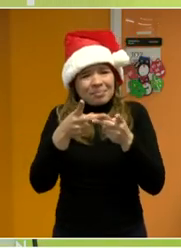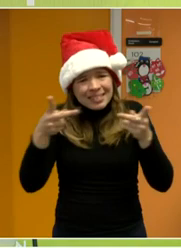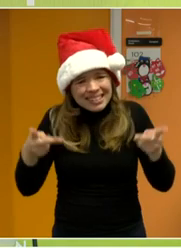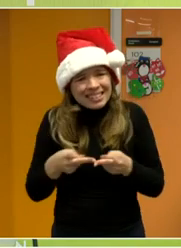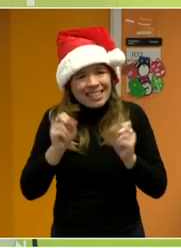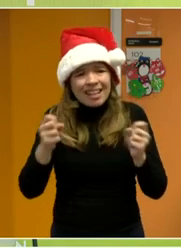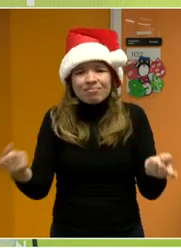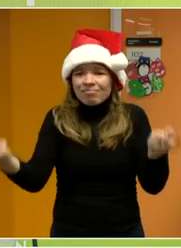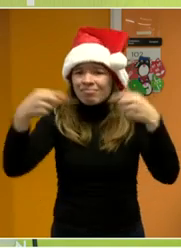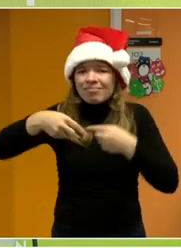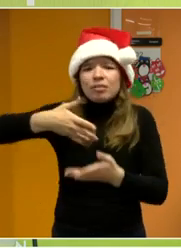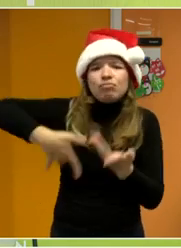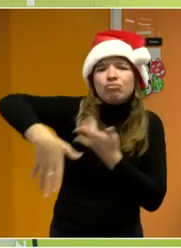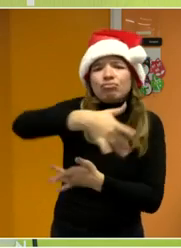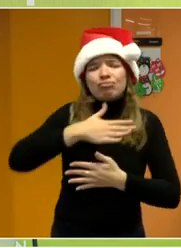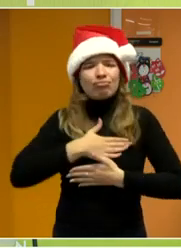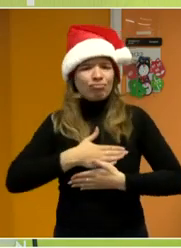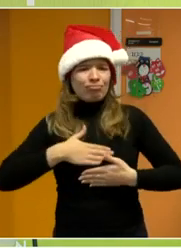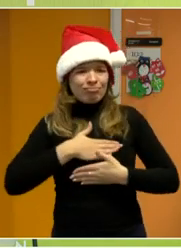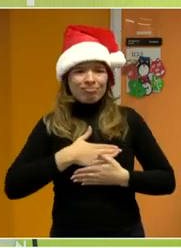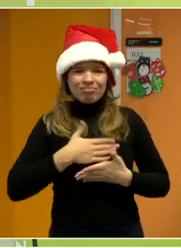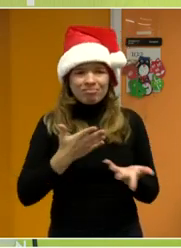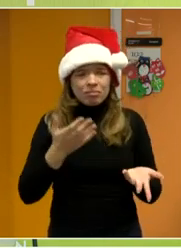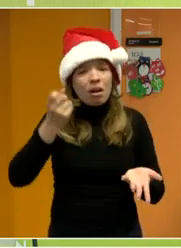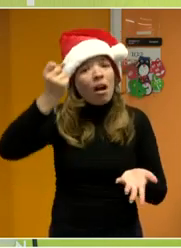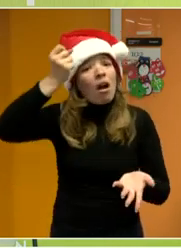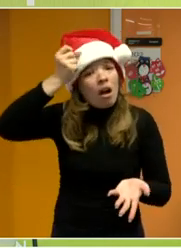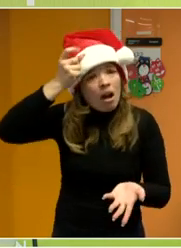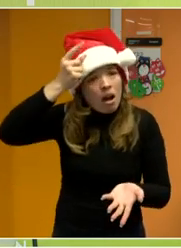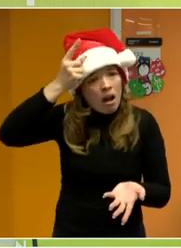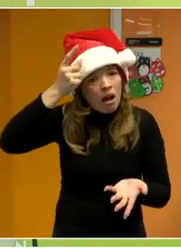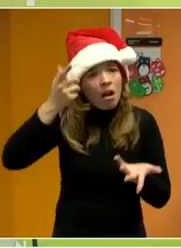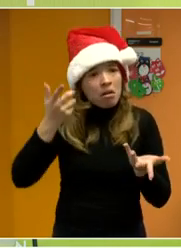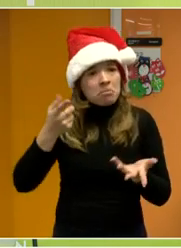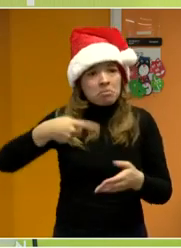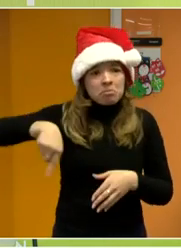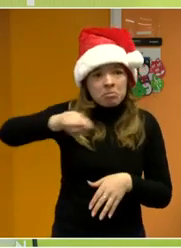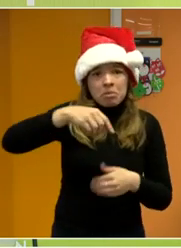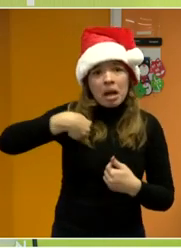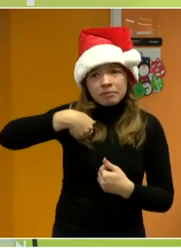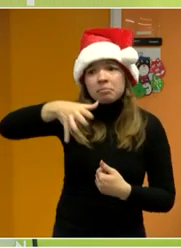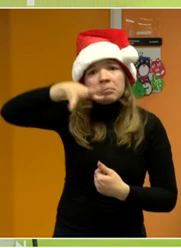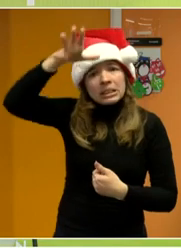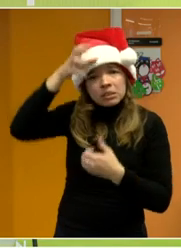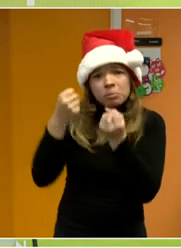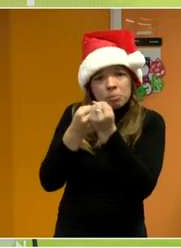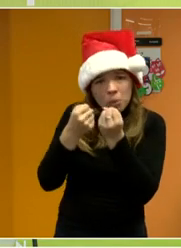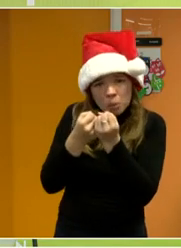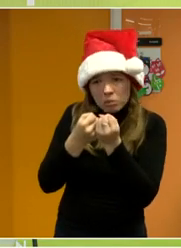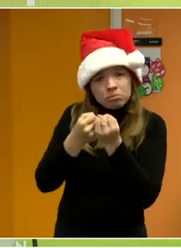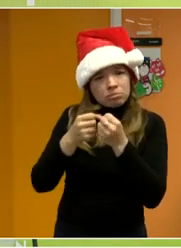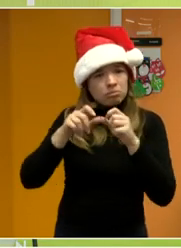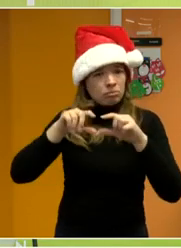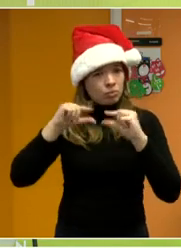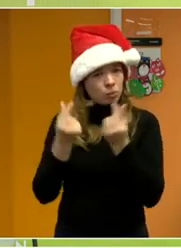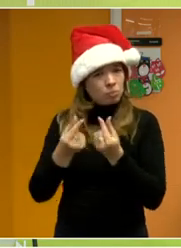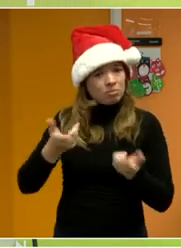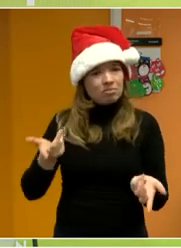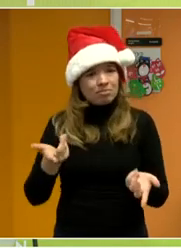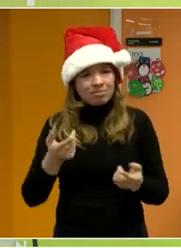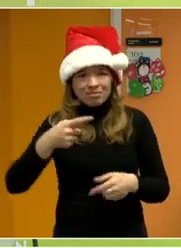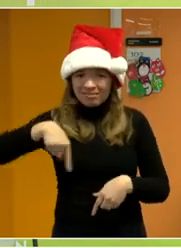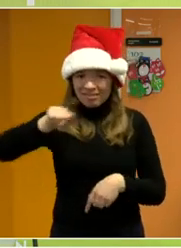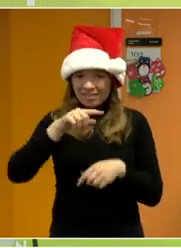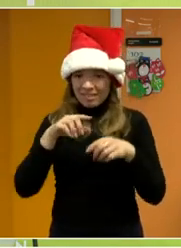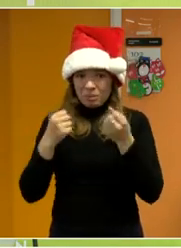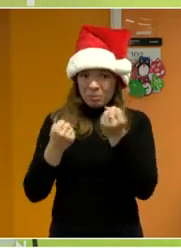also, we do have parent support groups, so our programming is available for young people as well as we are supporting entire families. And